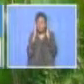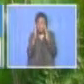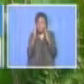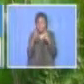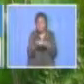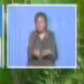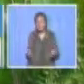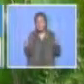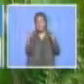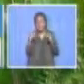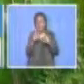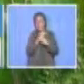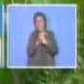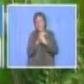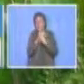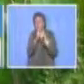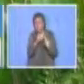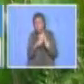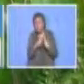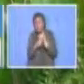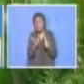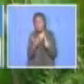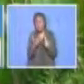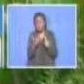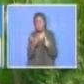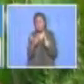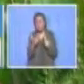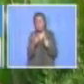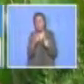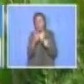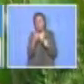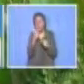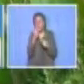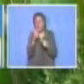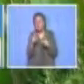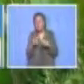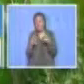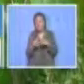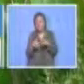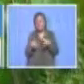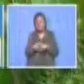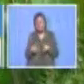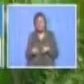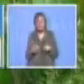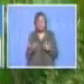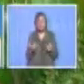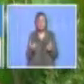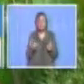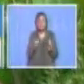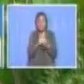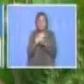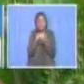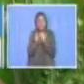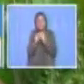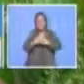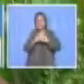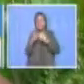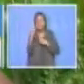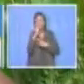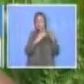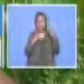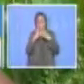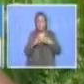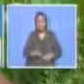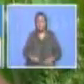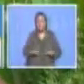first instance in terms of the forest ecosystem because they're very diverse and they're associated with many different wildlife and we talk